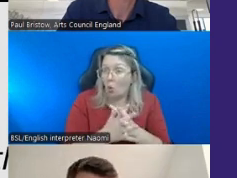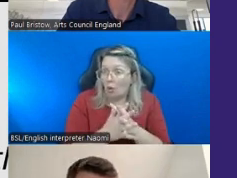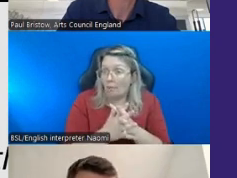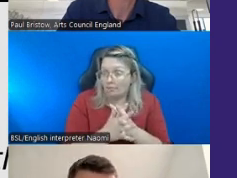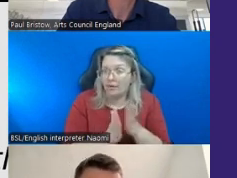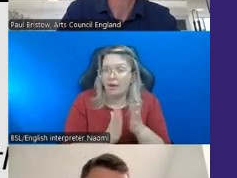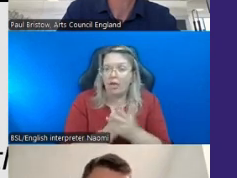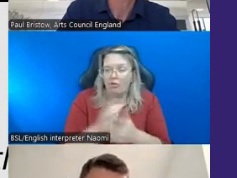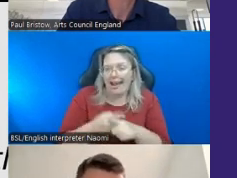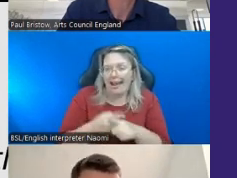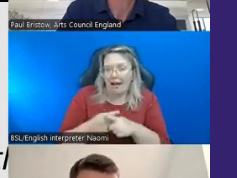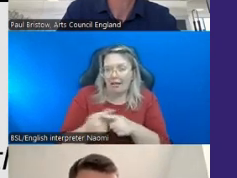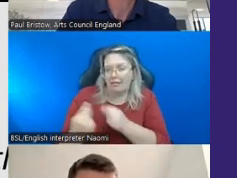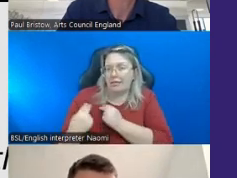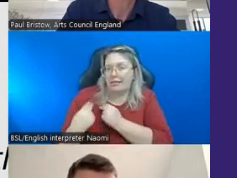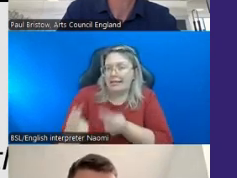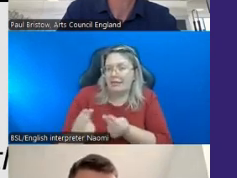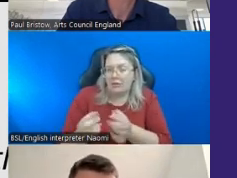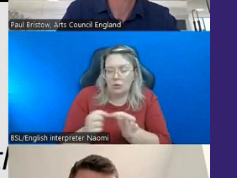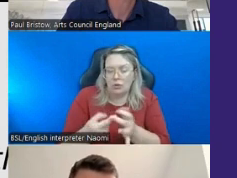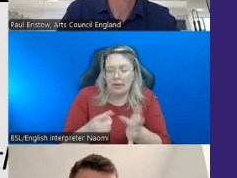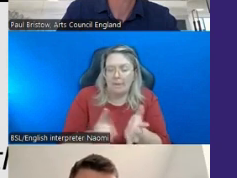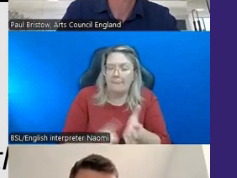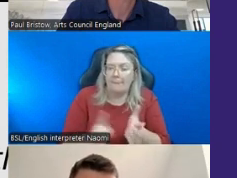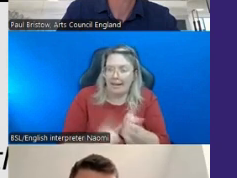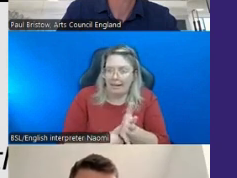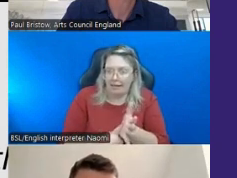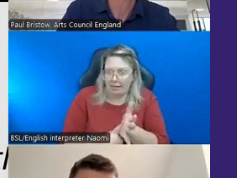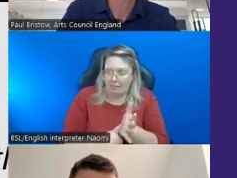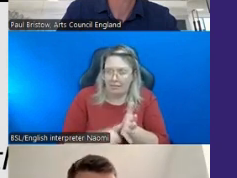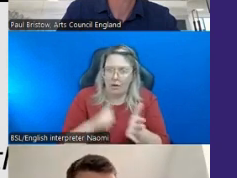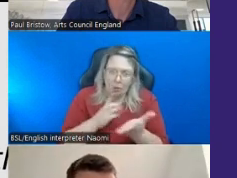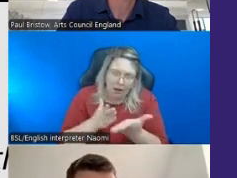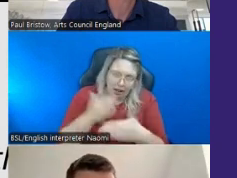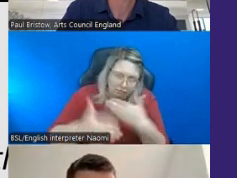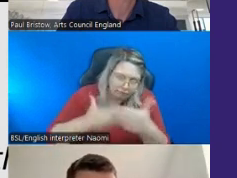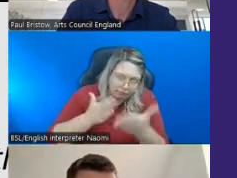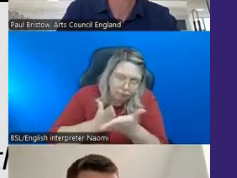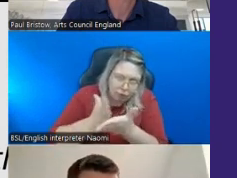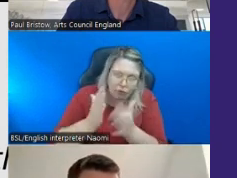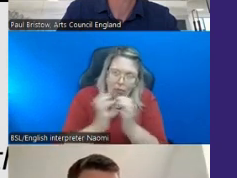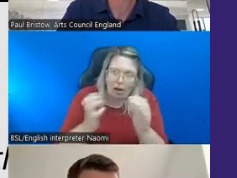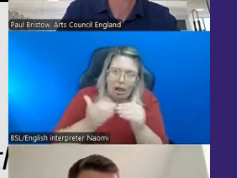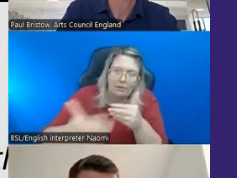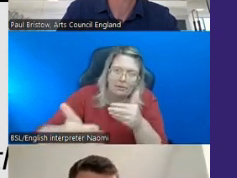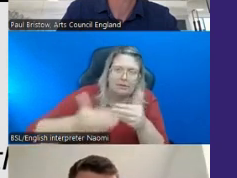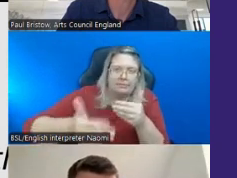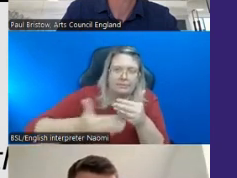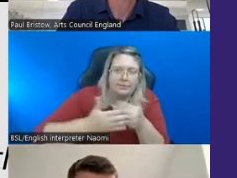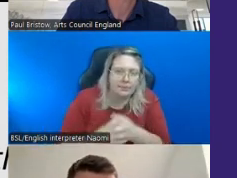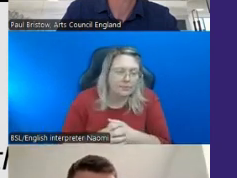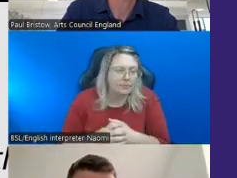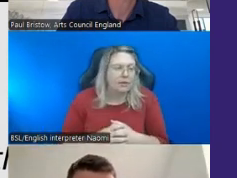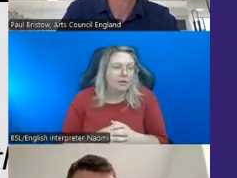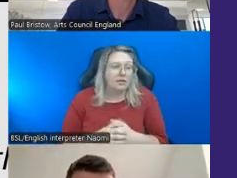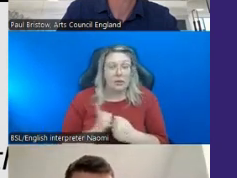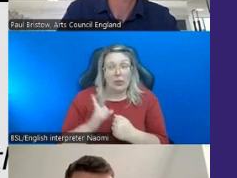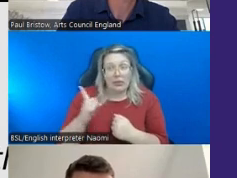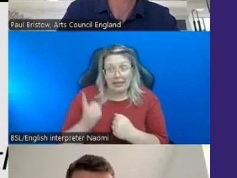it passes, which I think we'll come back to a little bit later as well. So these are the areas that are in the white